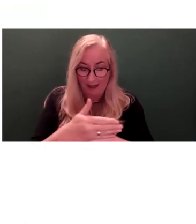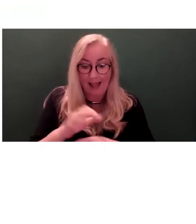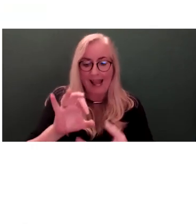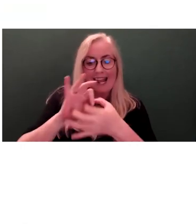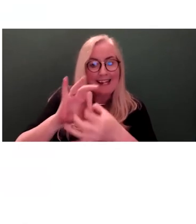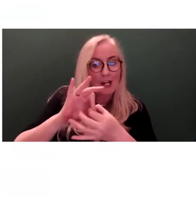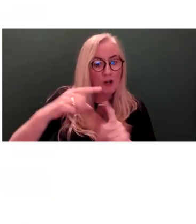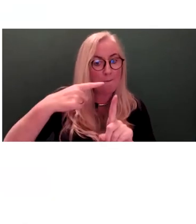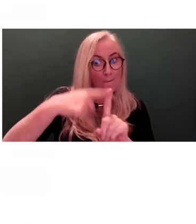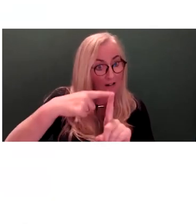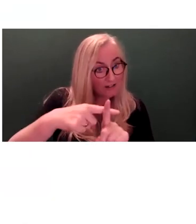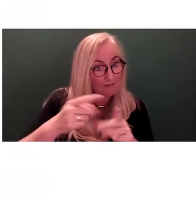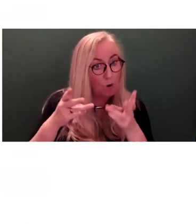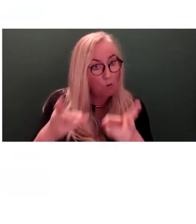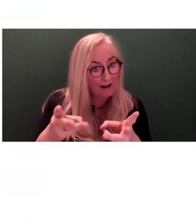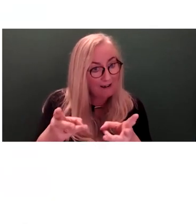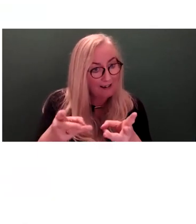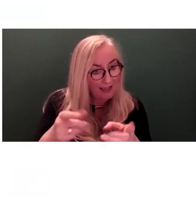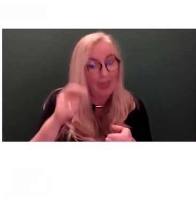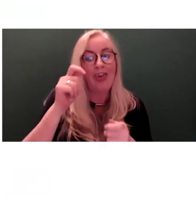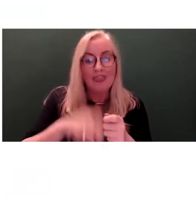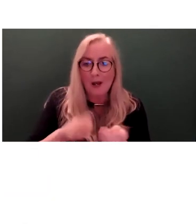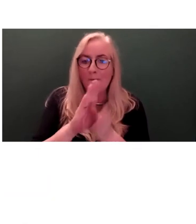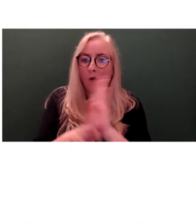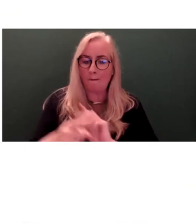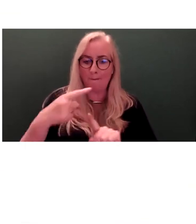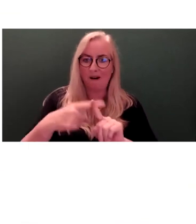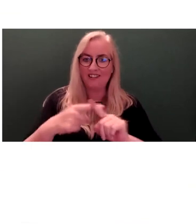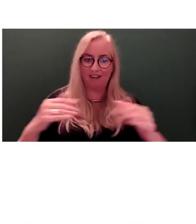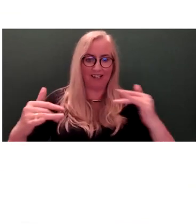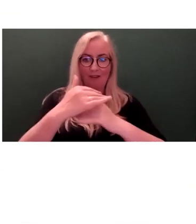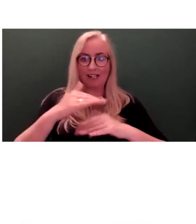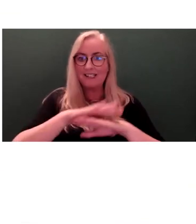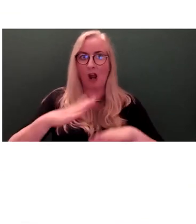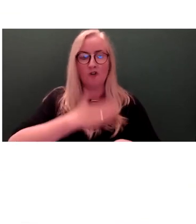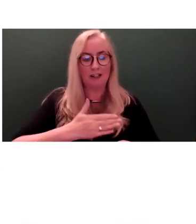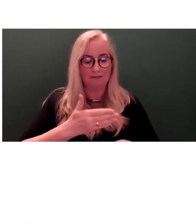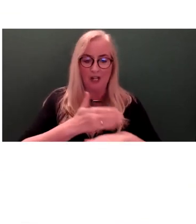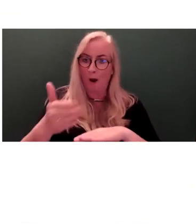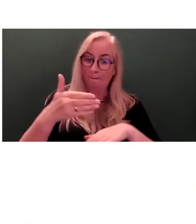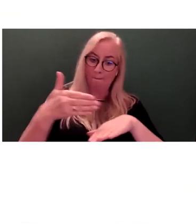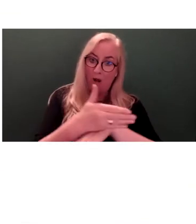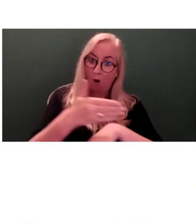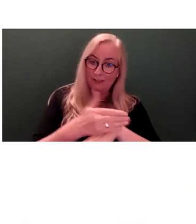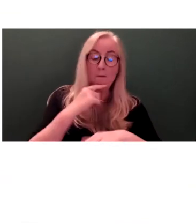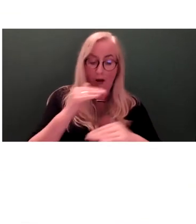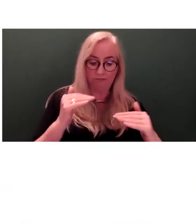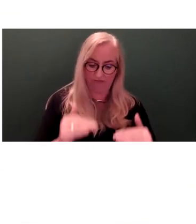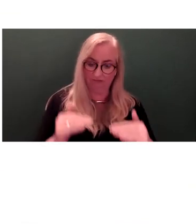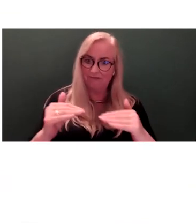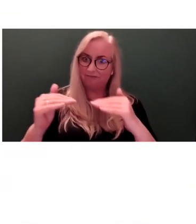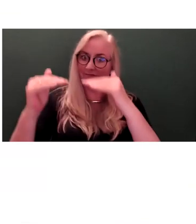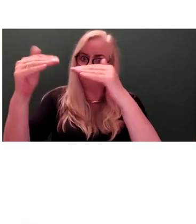positive way. And then you'll get the sort of positive dynamic of people not just getting employed, but moving up career ladders and stuff like that, and making sure